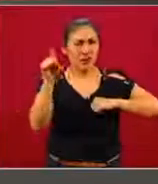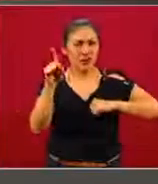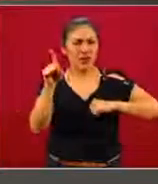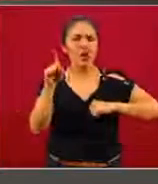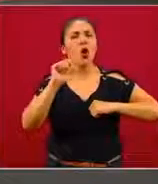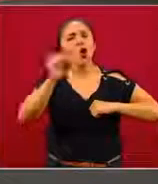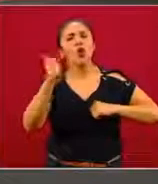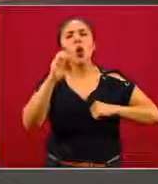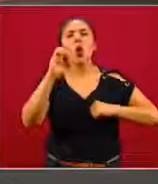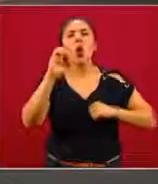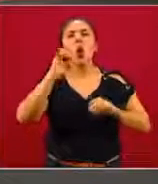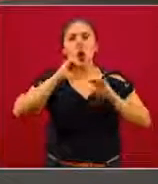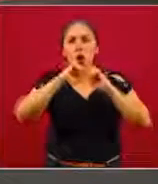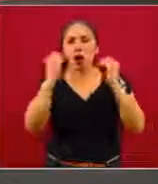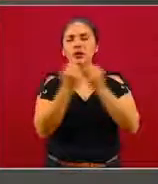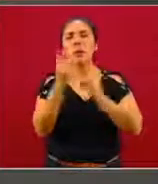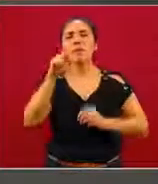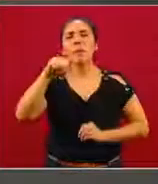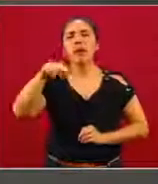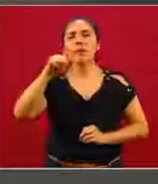Pan American Health Organization.